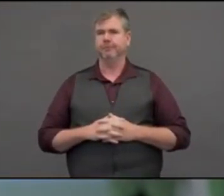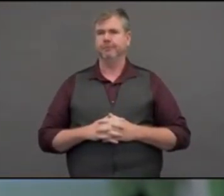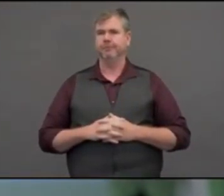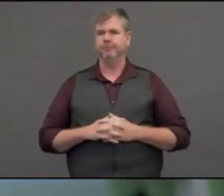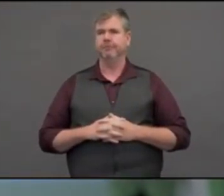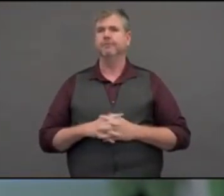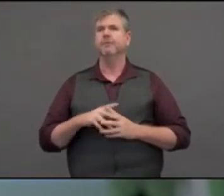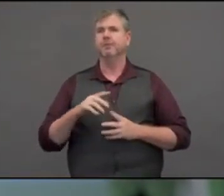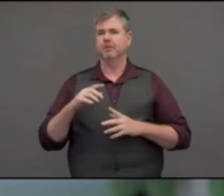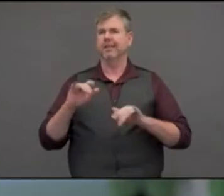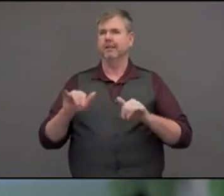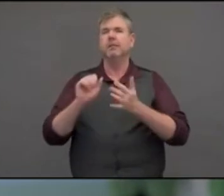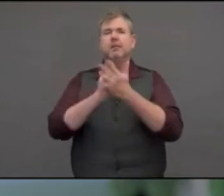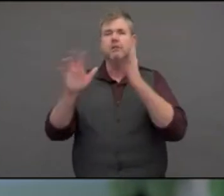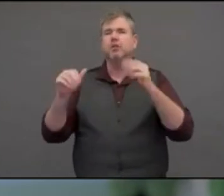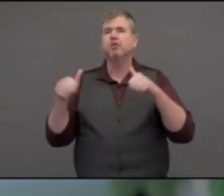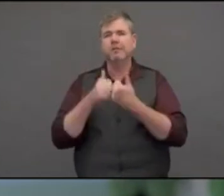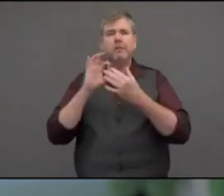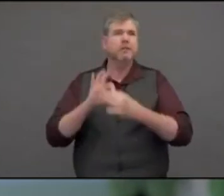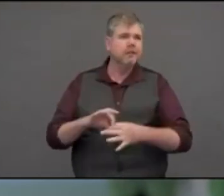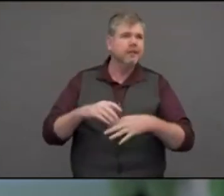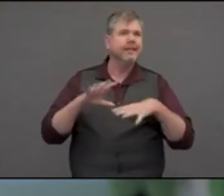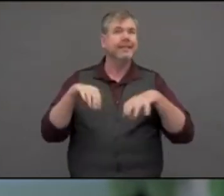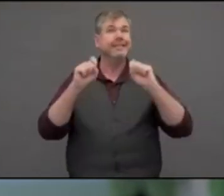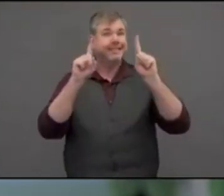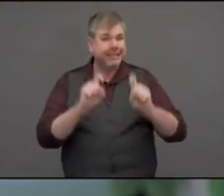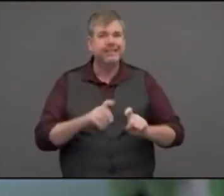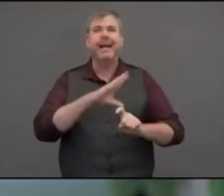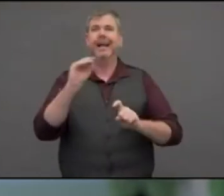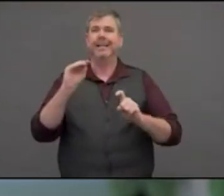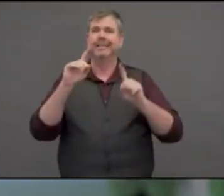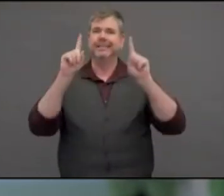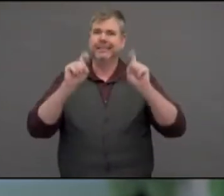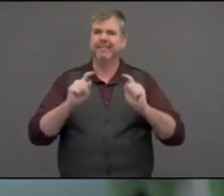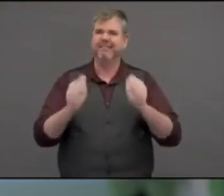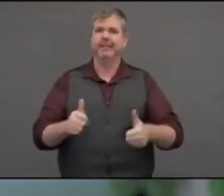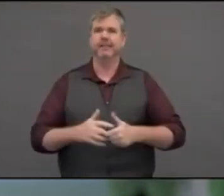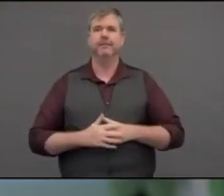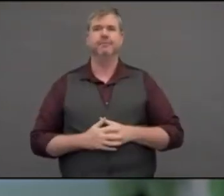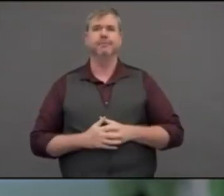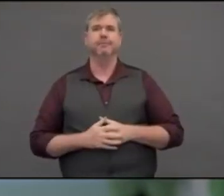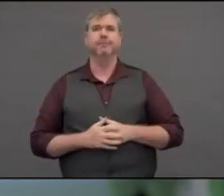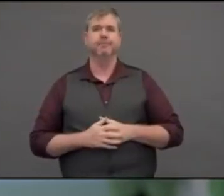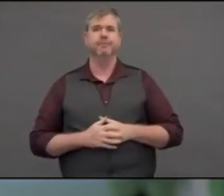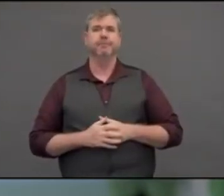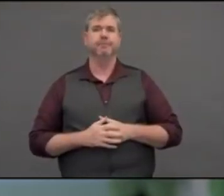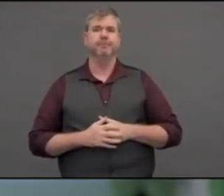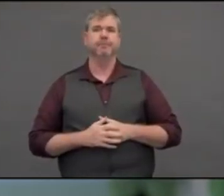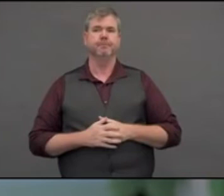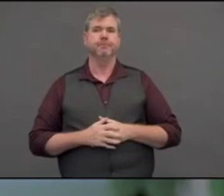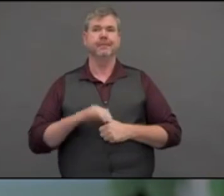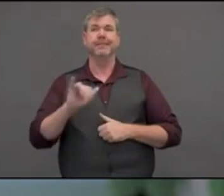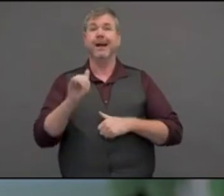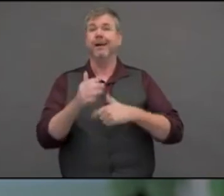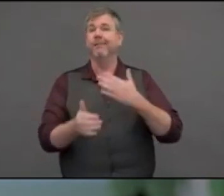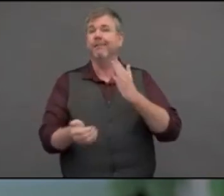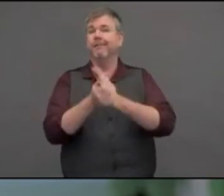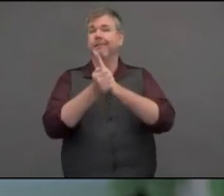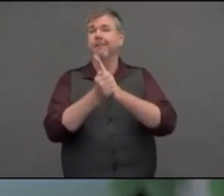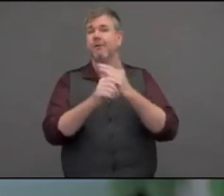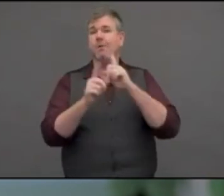the enhanced order includes requirements that the healthcare systems make testing easy and